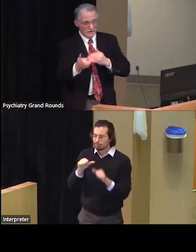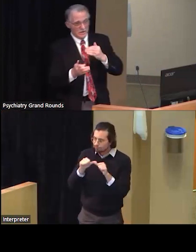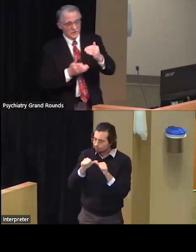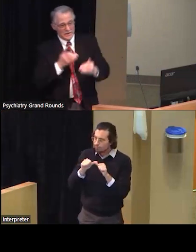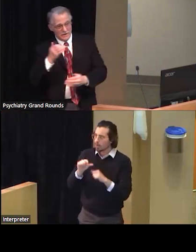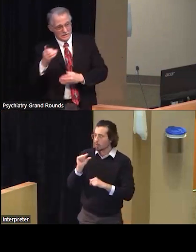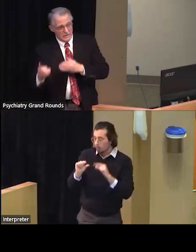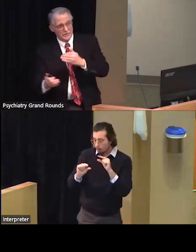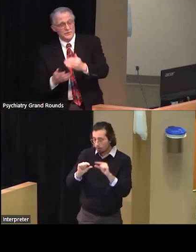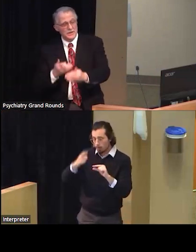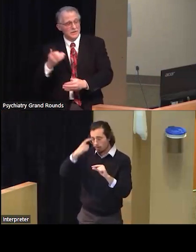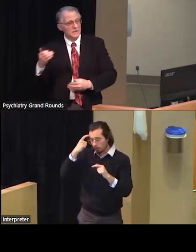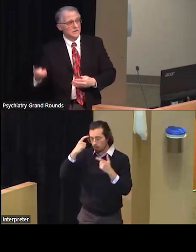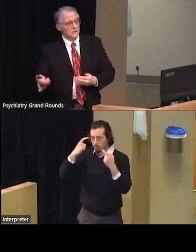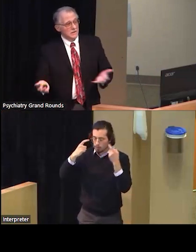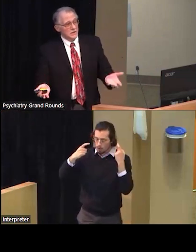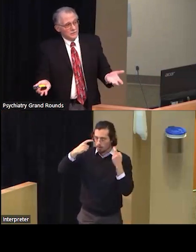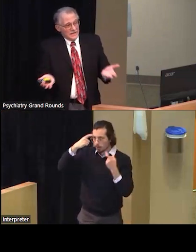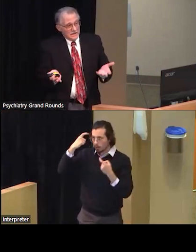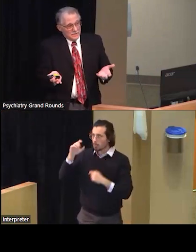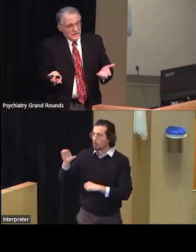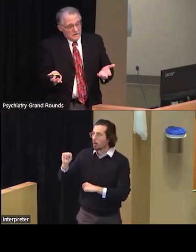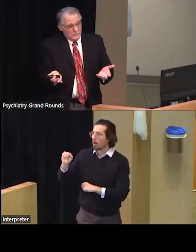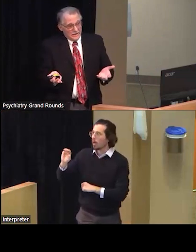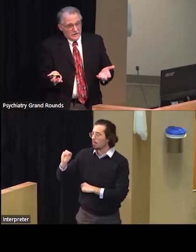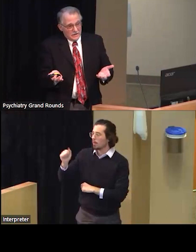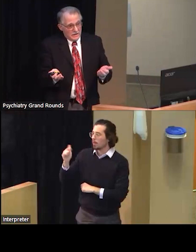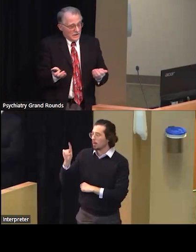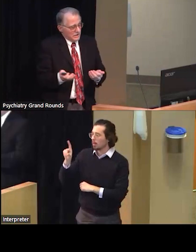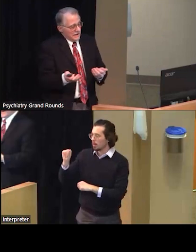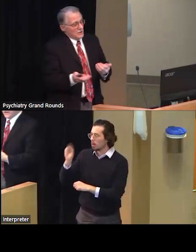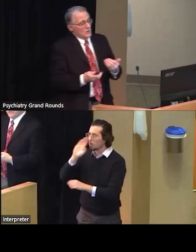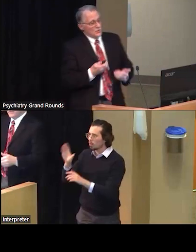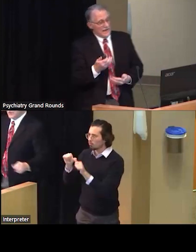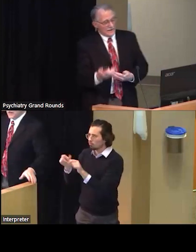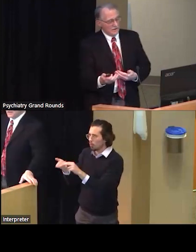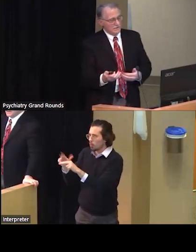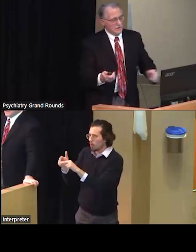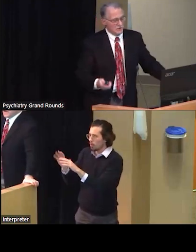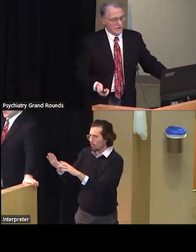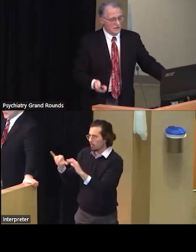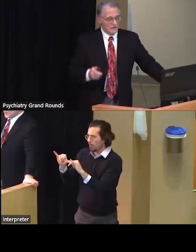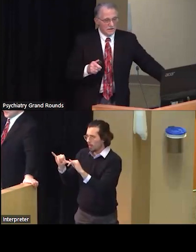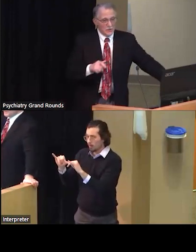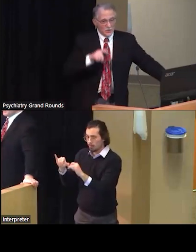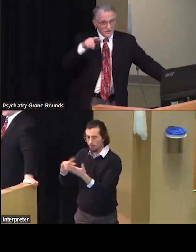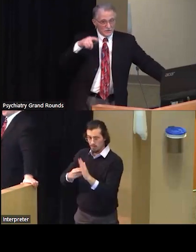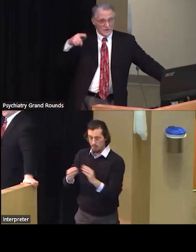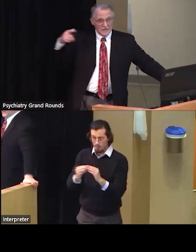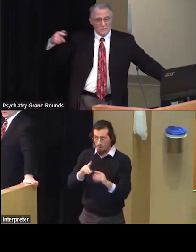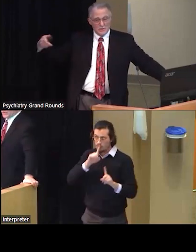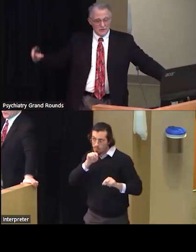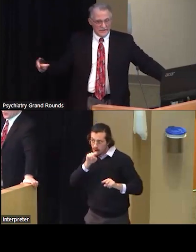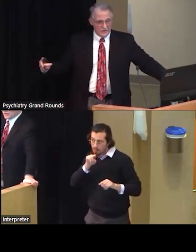trauma, micro trauma. Your amygdala is bigger, and are you more reactive to stress? We're